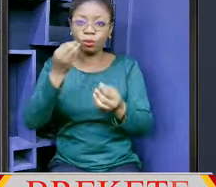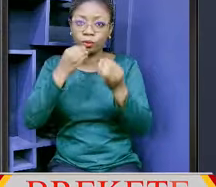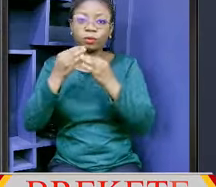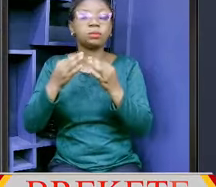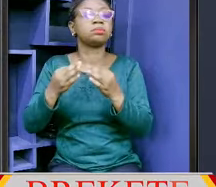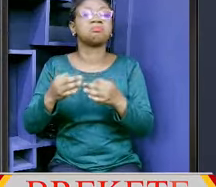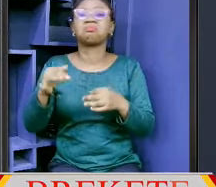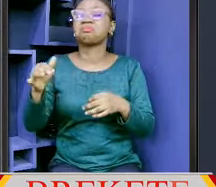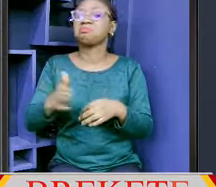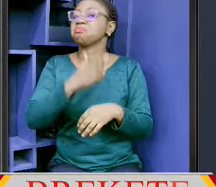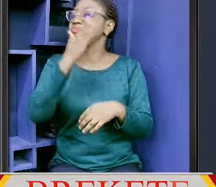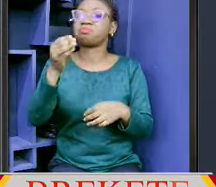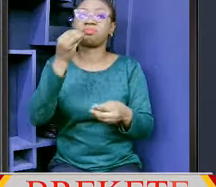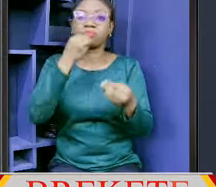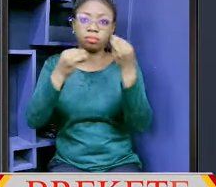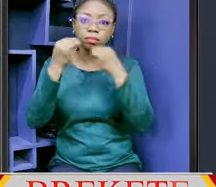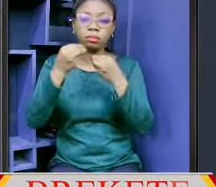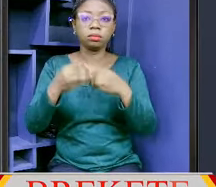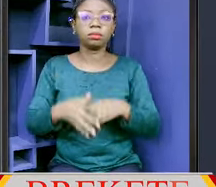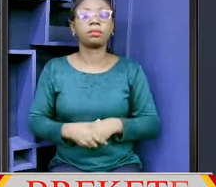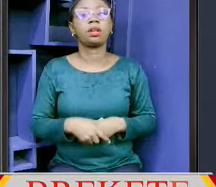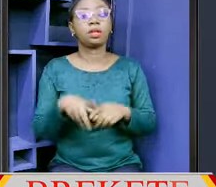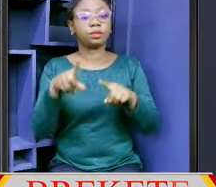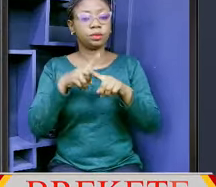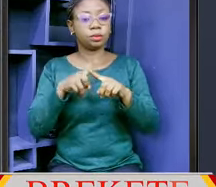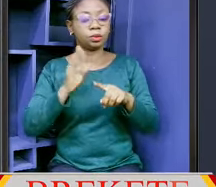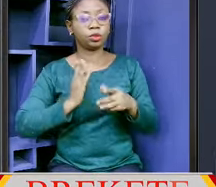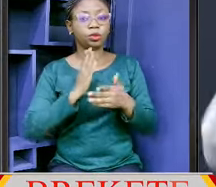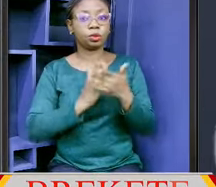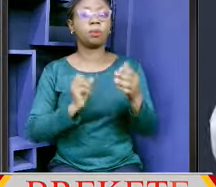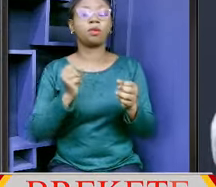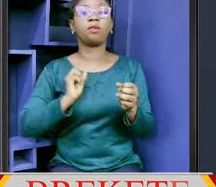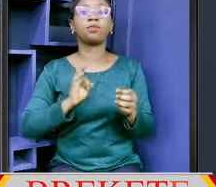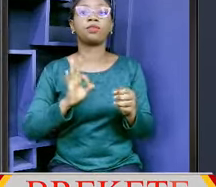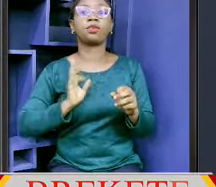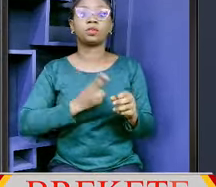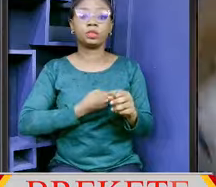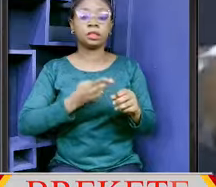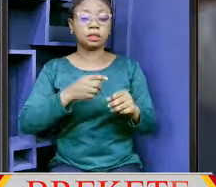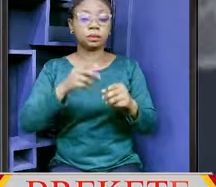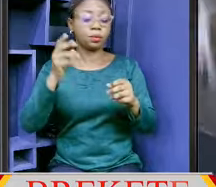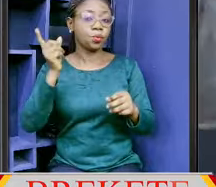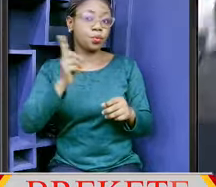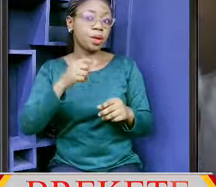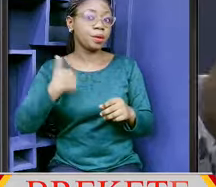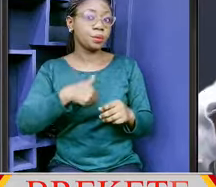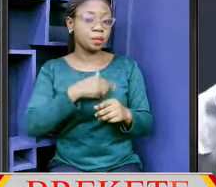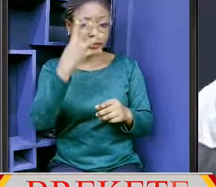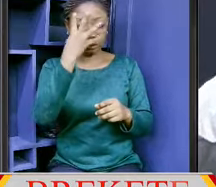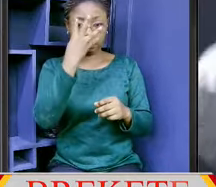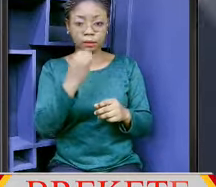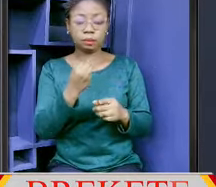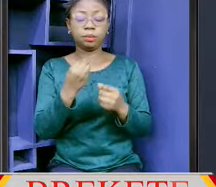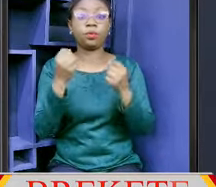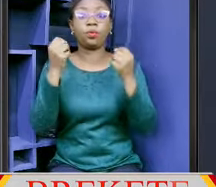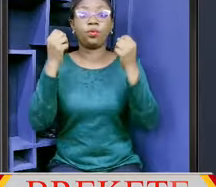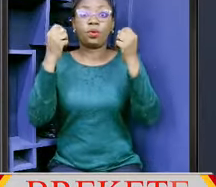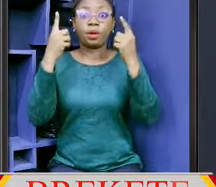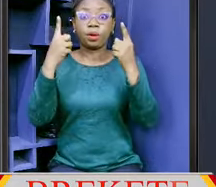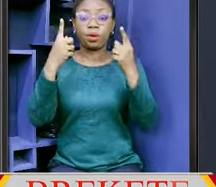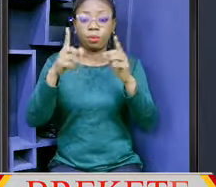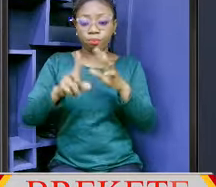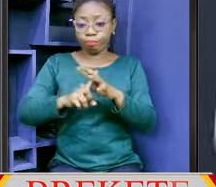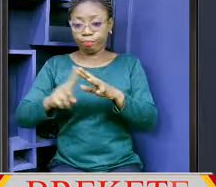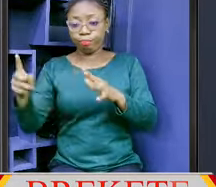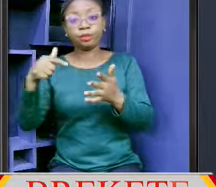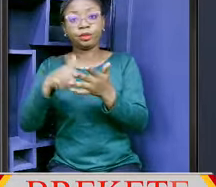this morning, they no fit put their dogs inside. Some of us, where we sleep, wake up, where we come out